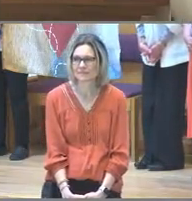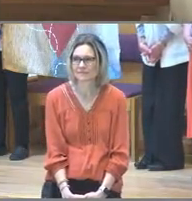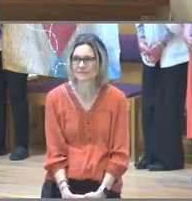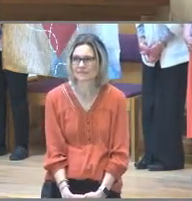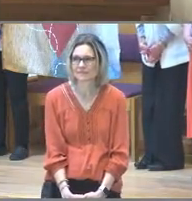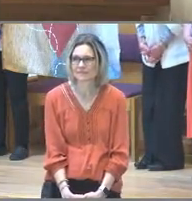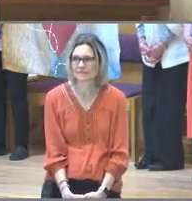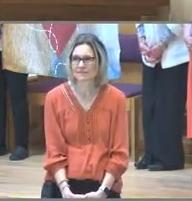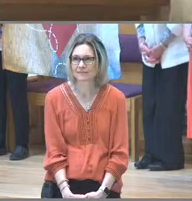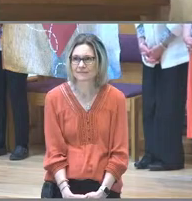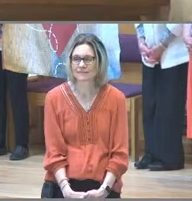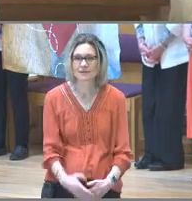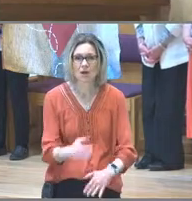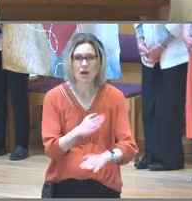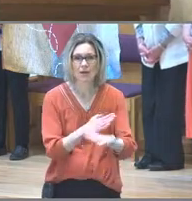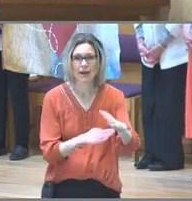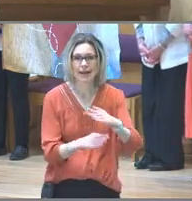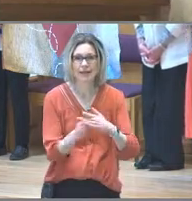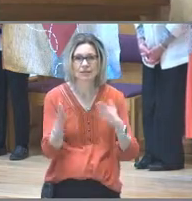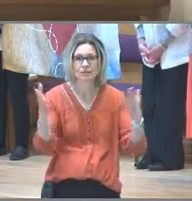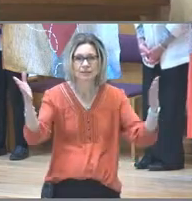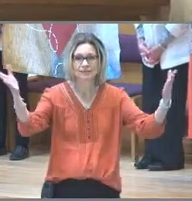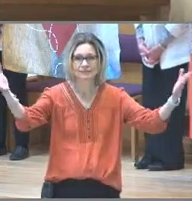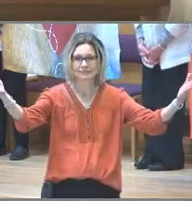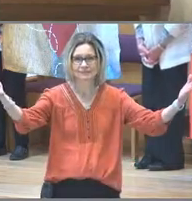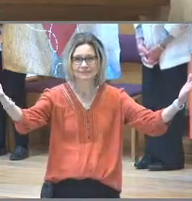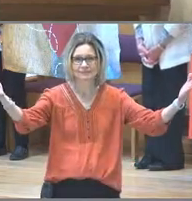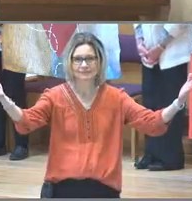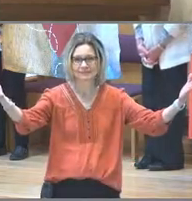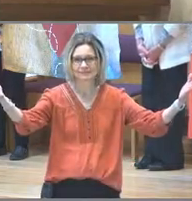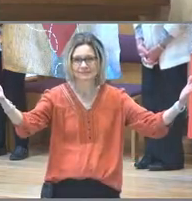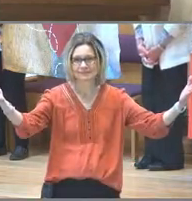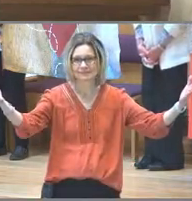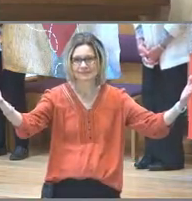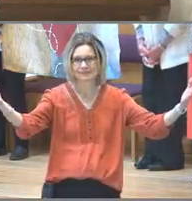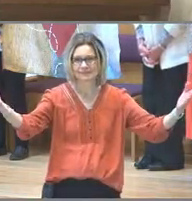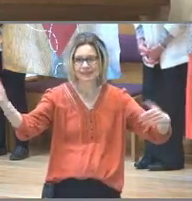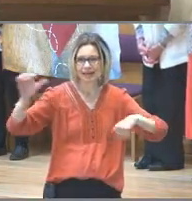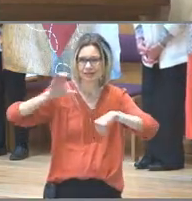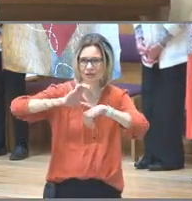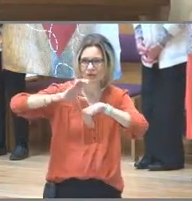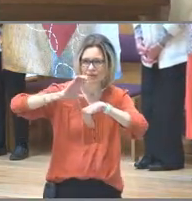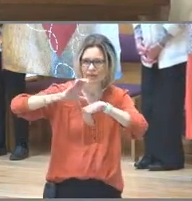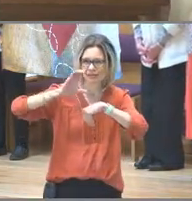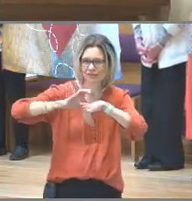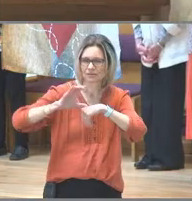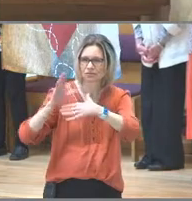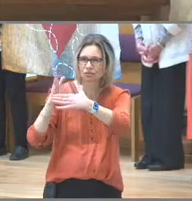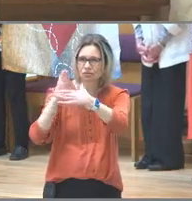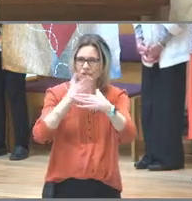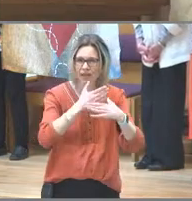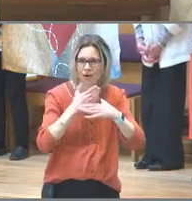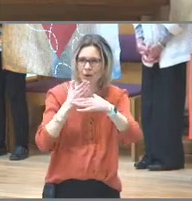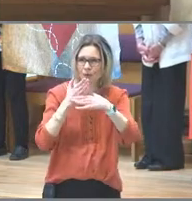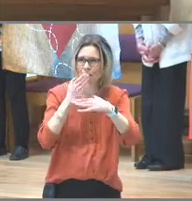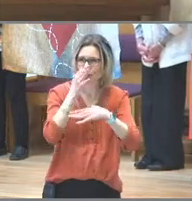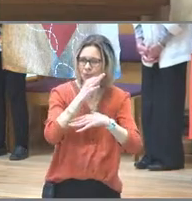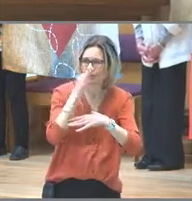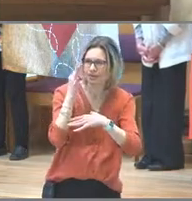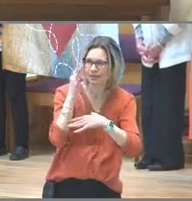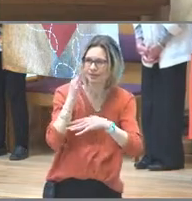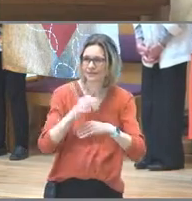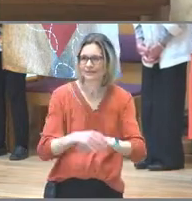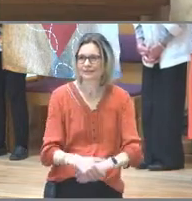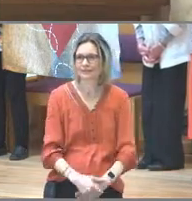We extend our hands. Can you hold this? As congregation to share this communion. Can you hold